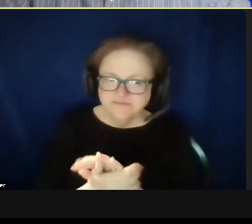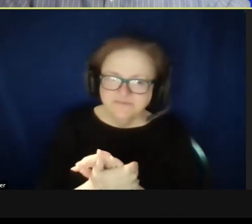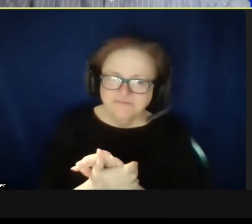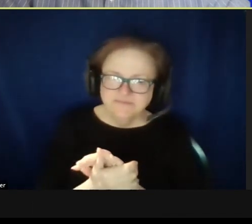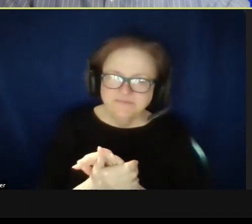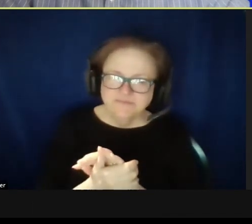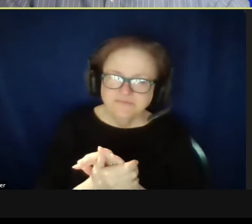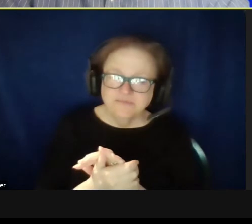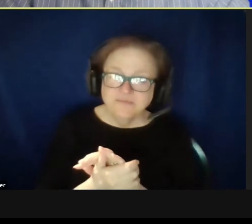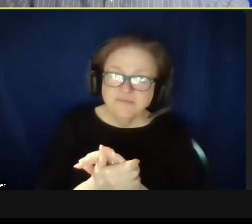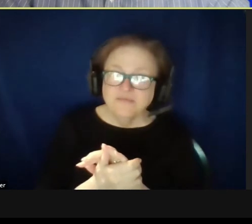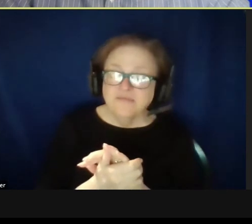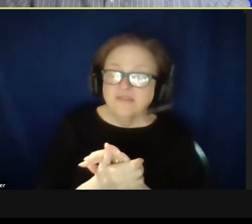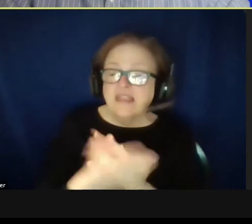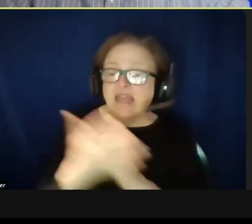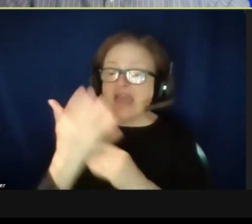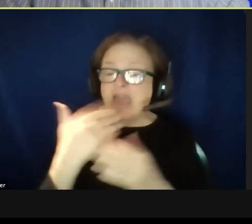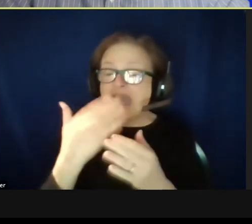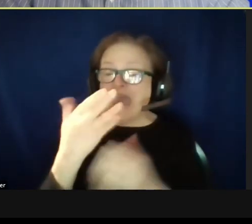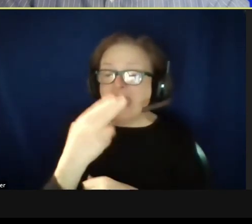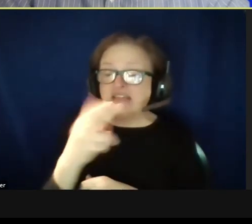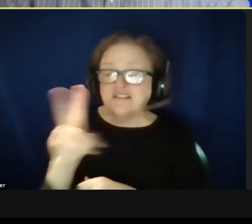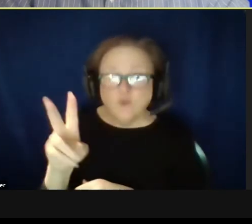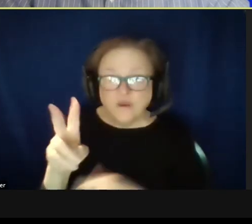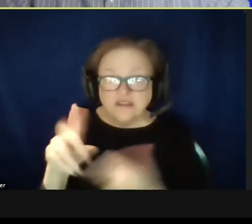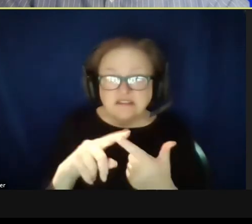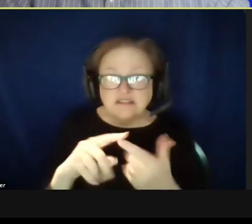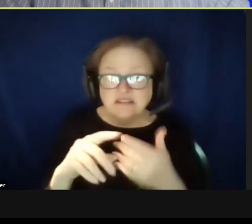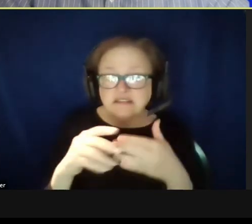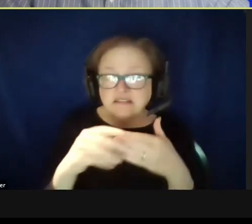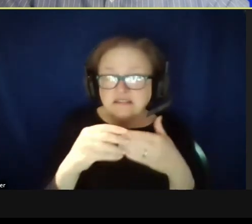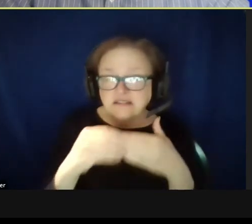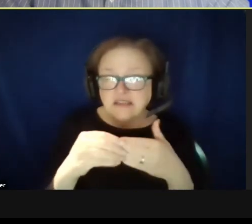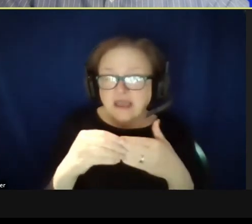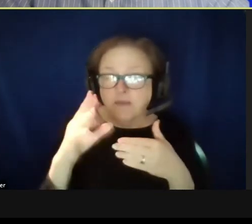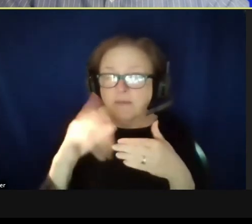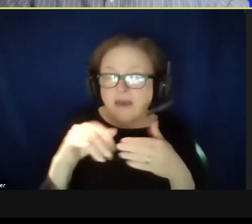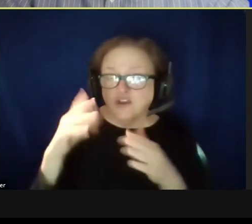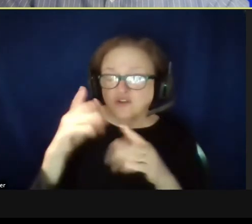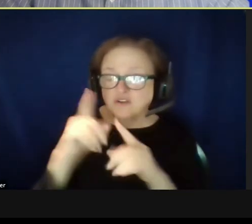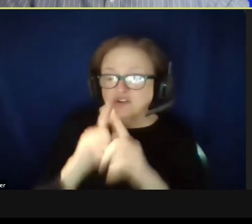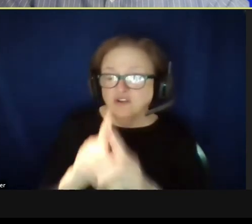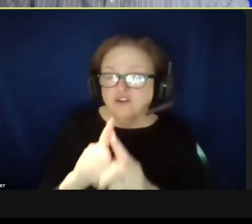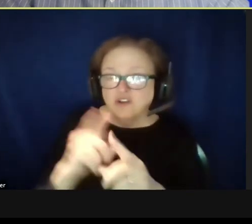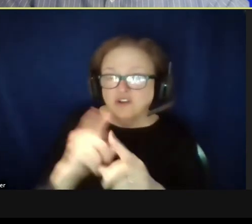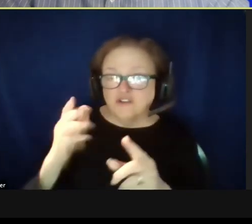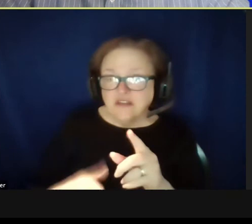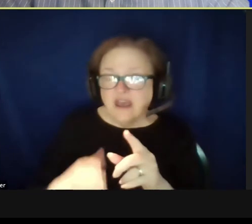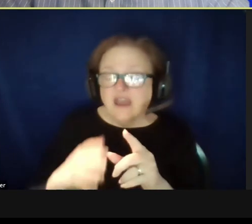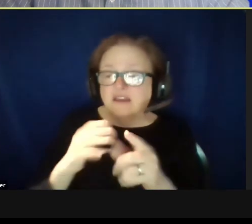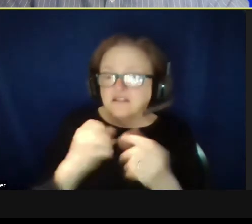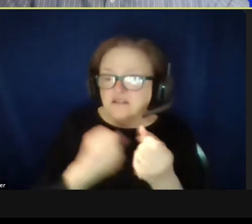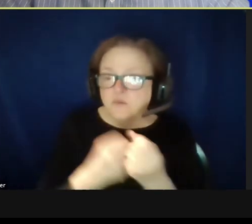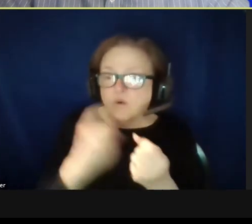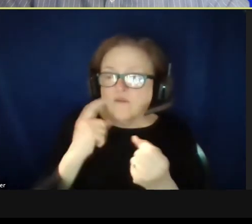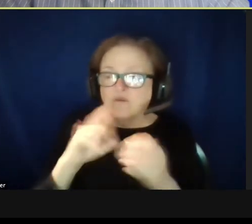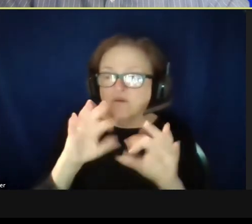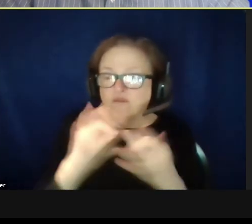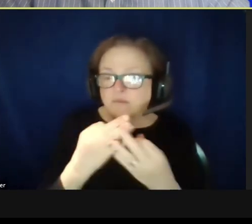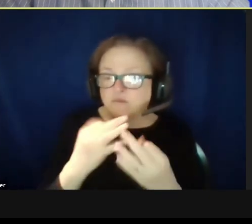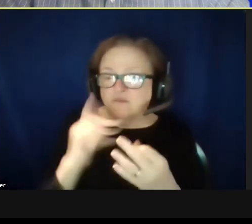Hands and Voices Guide By Your Side is another excellent program that provides mentoring and support for families of children who are Deaf or hard of hearing.